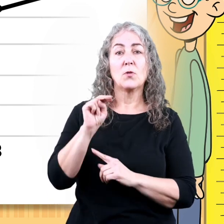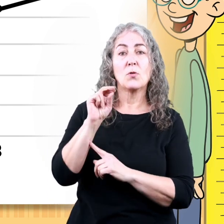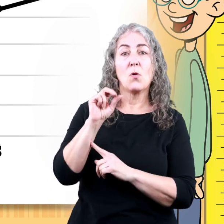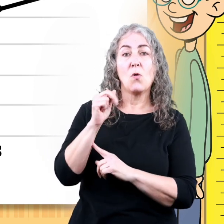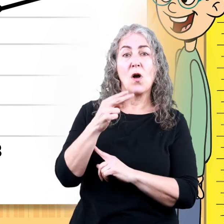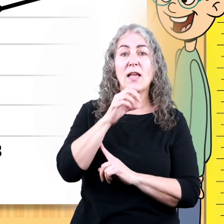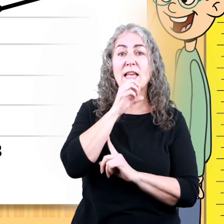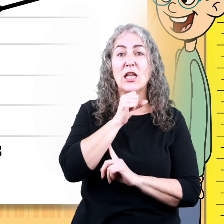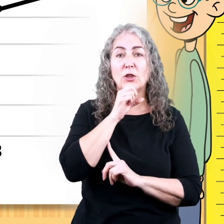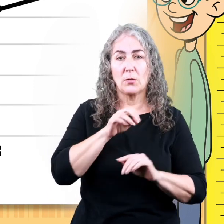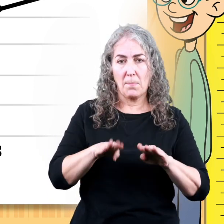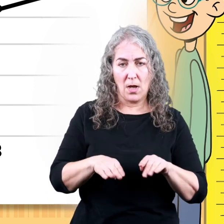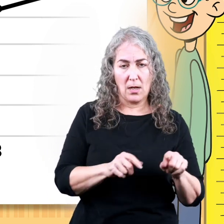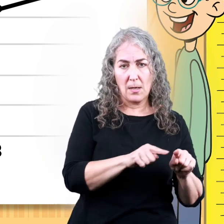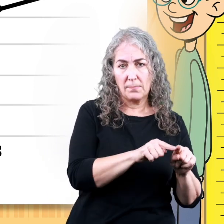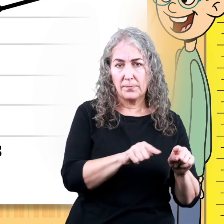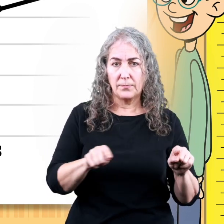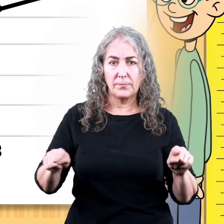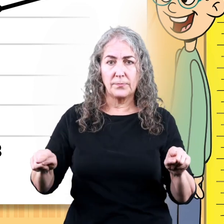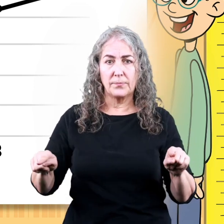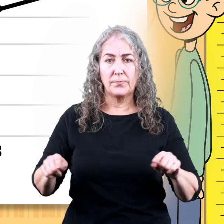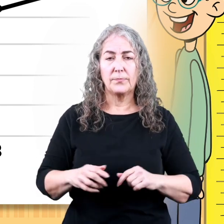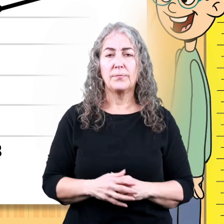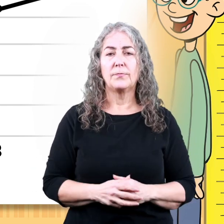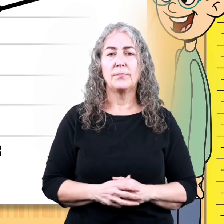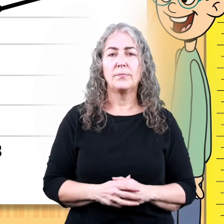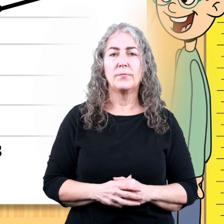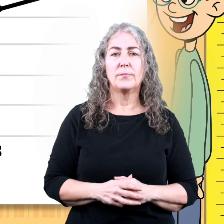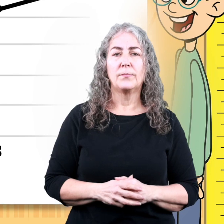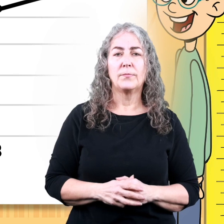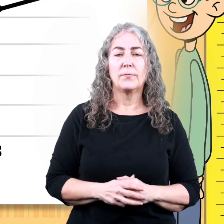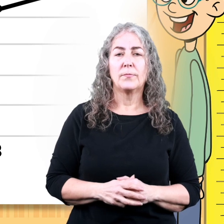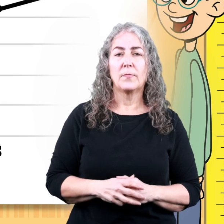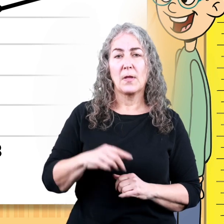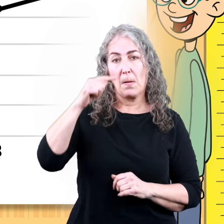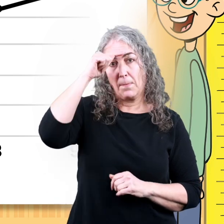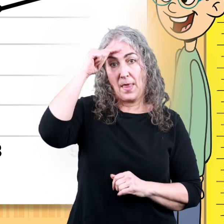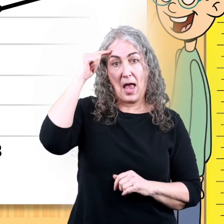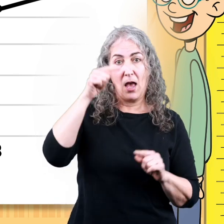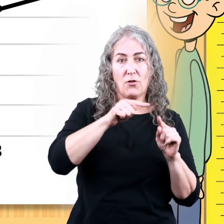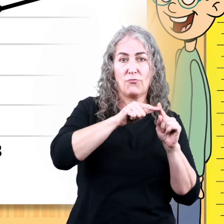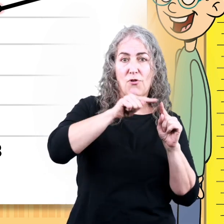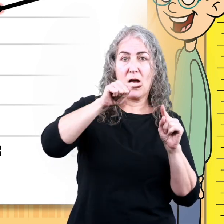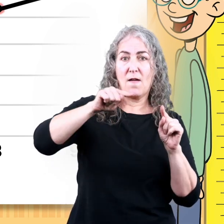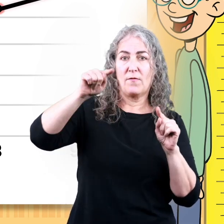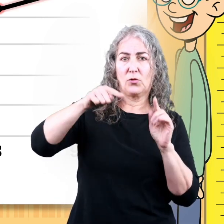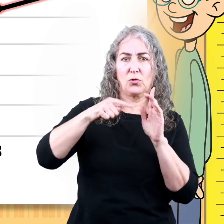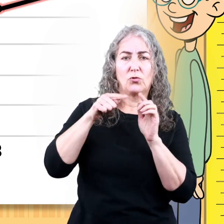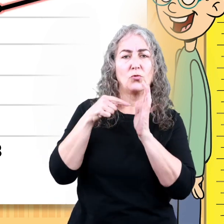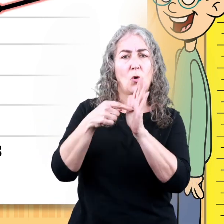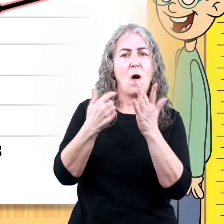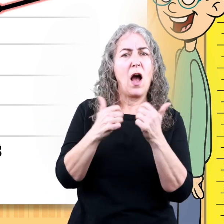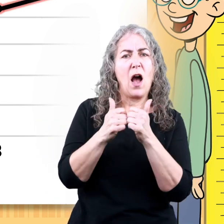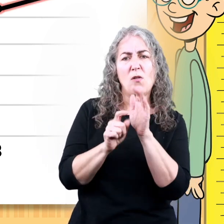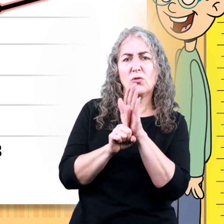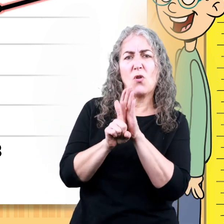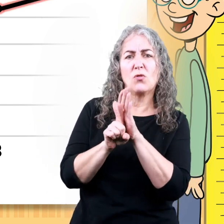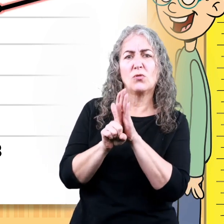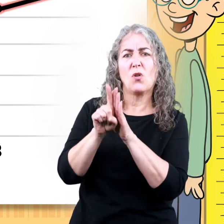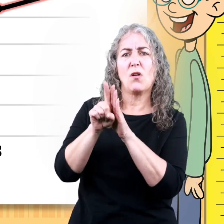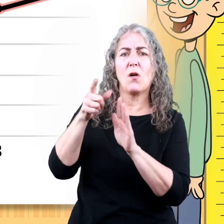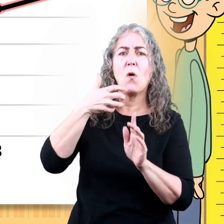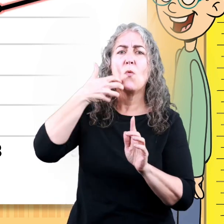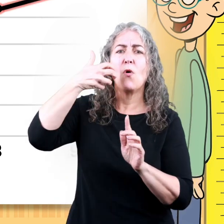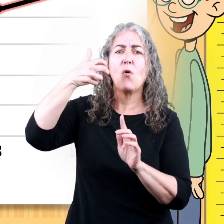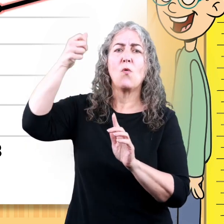Noah's age is listed across the bottom of the graph. The black line on the graph shows how tall he grew